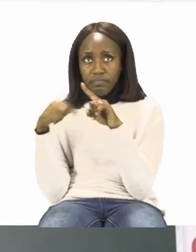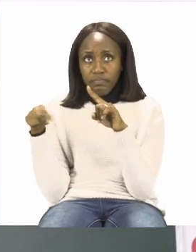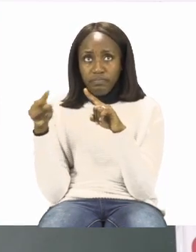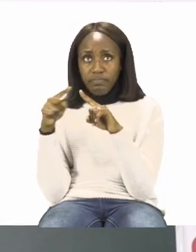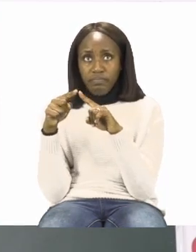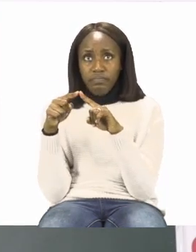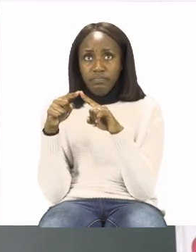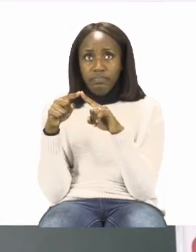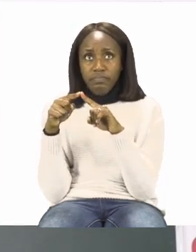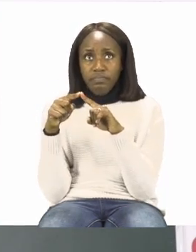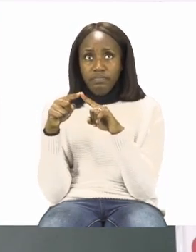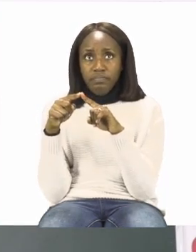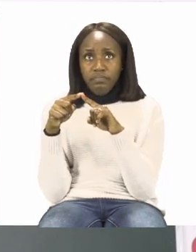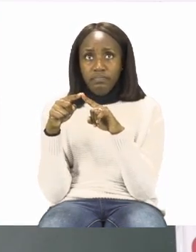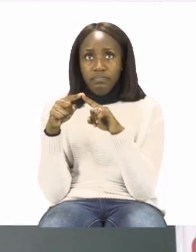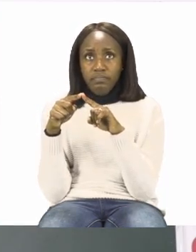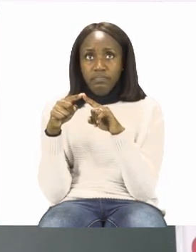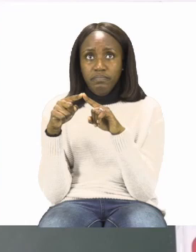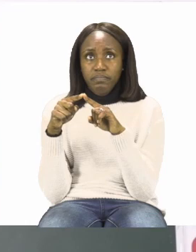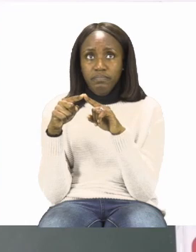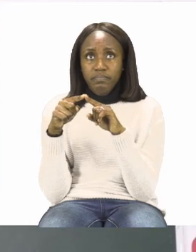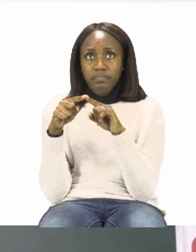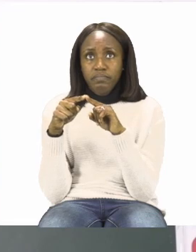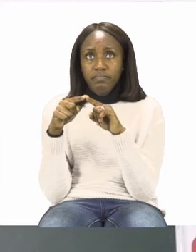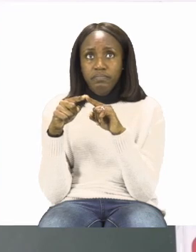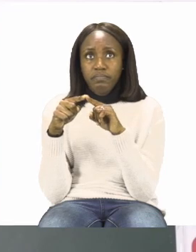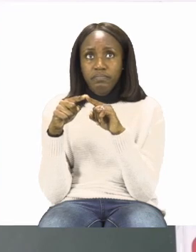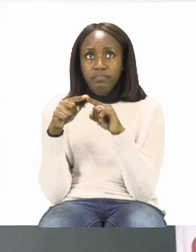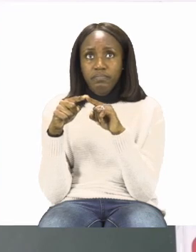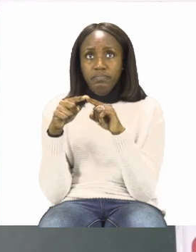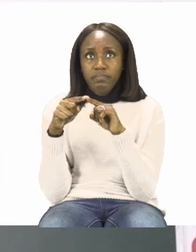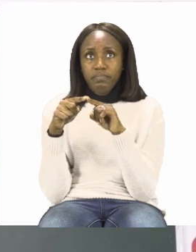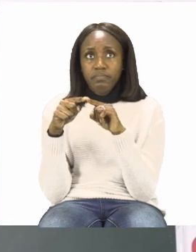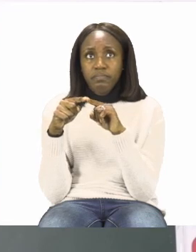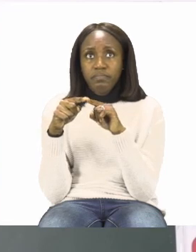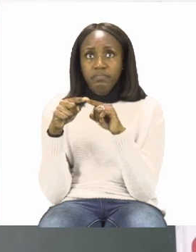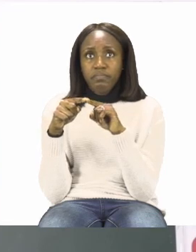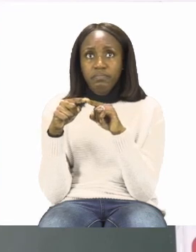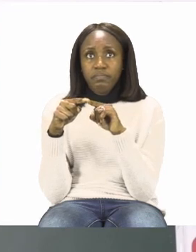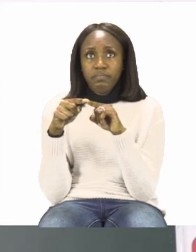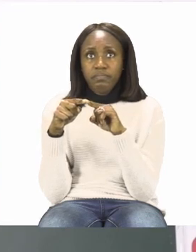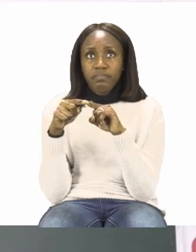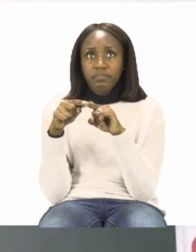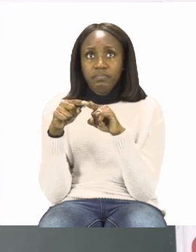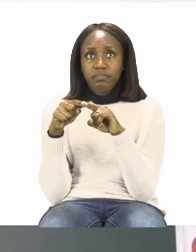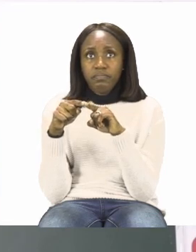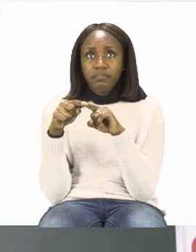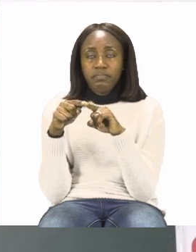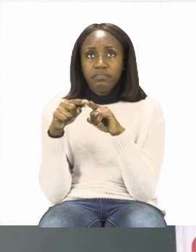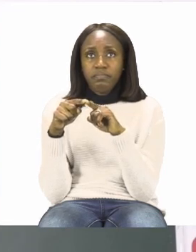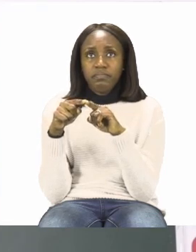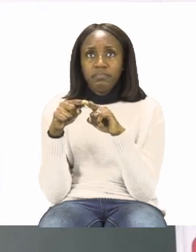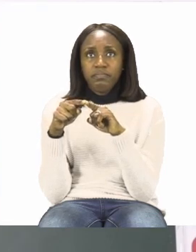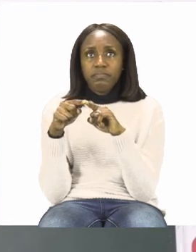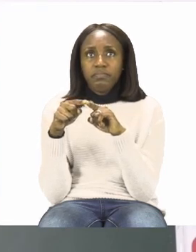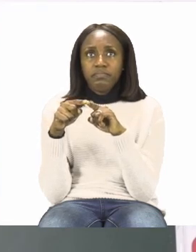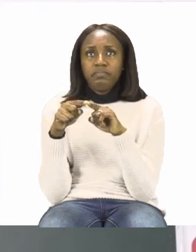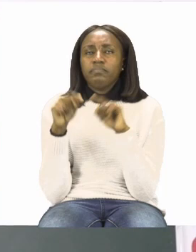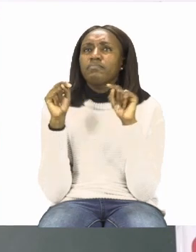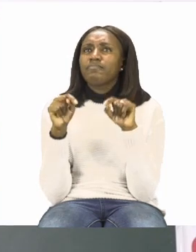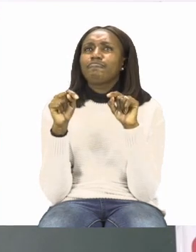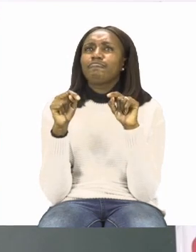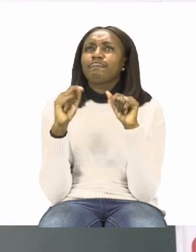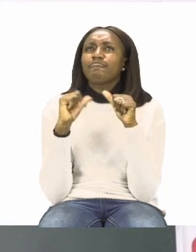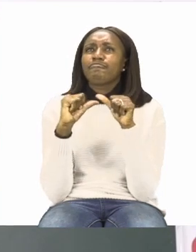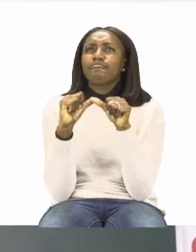a circle. Now, if we have to complete this pattern, what shape do I have to write